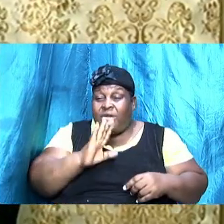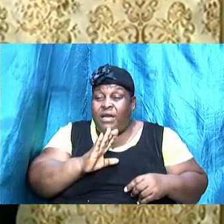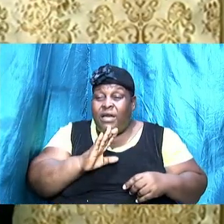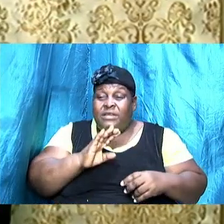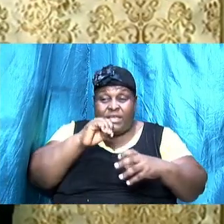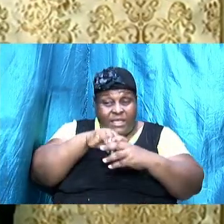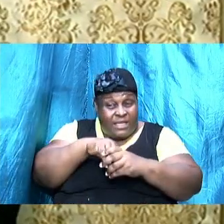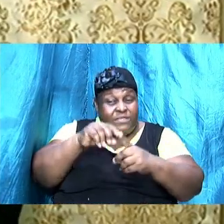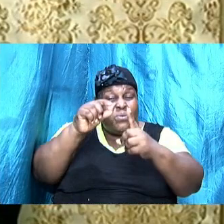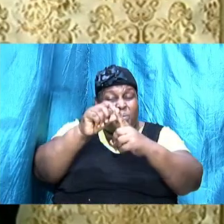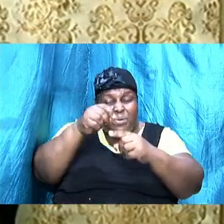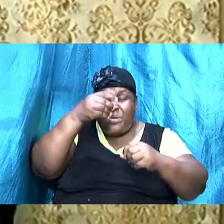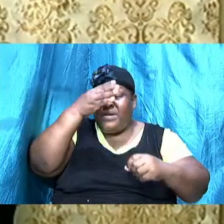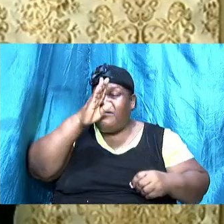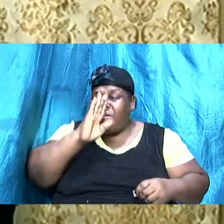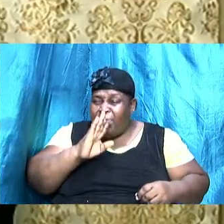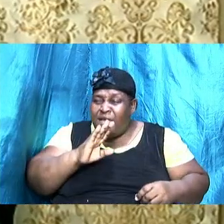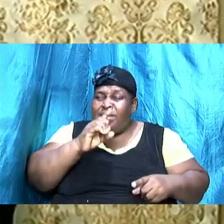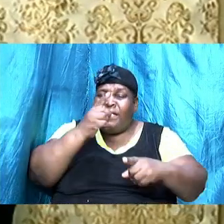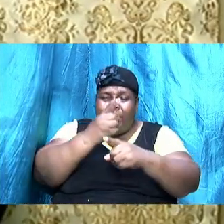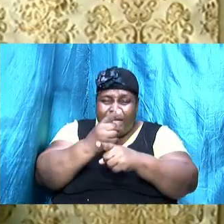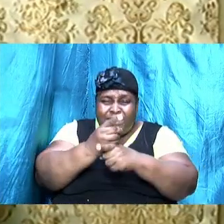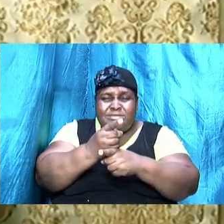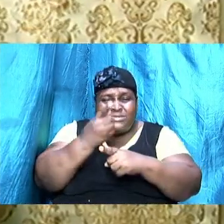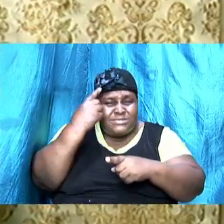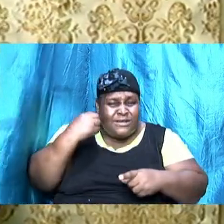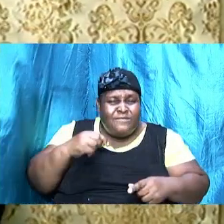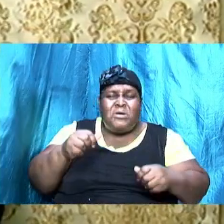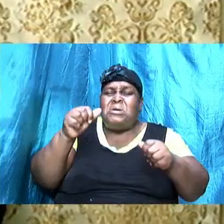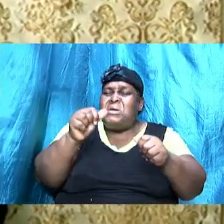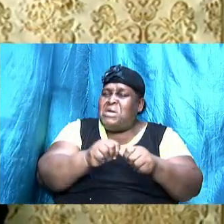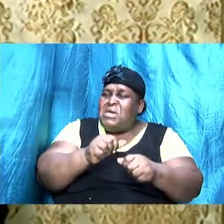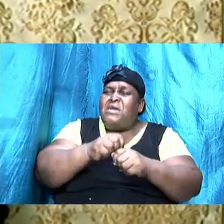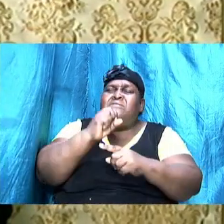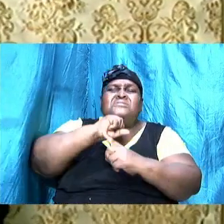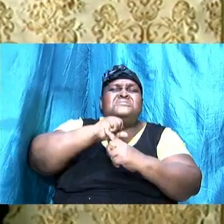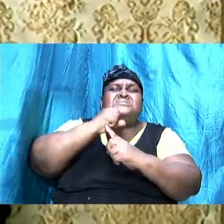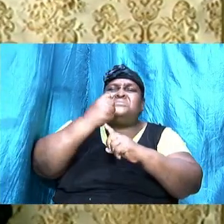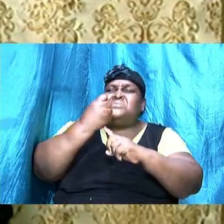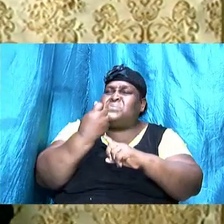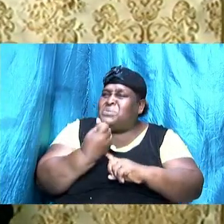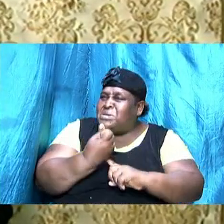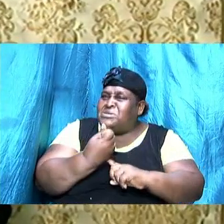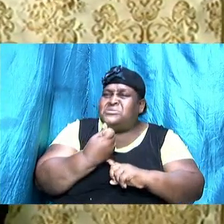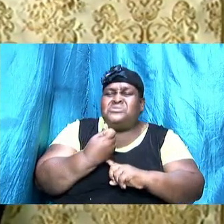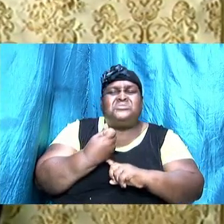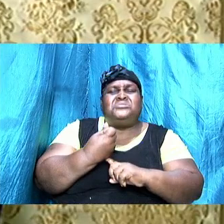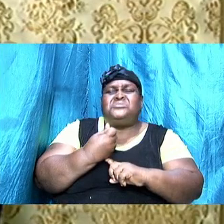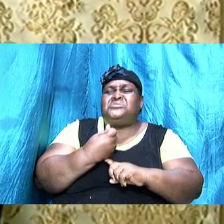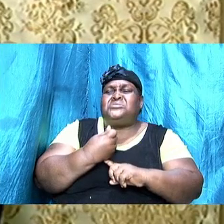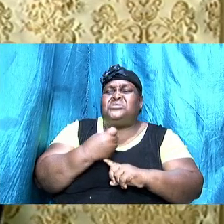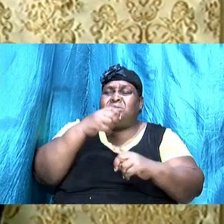every situation that we are ever going to be confronted with this side of life. In the word.